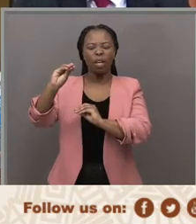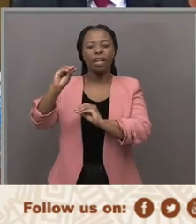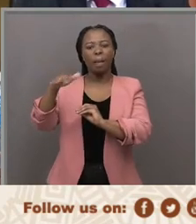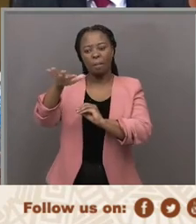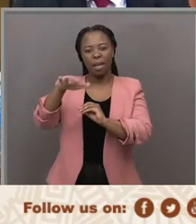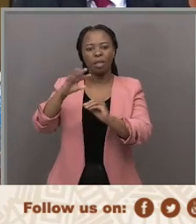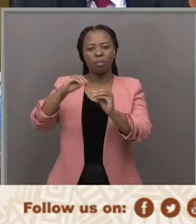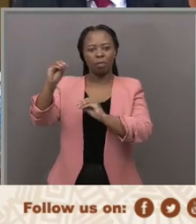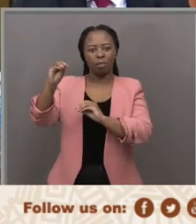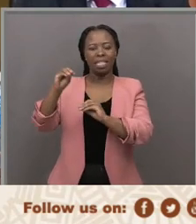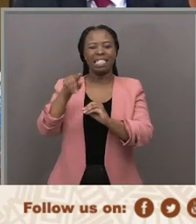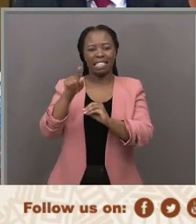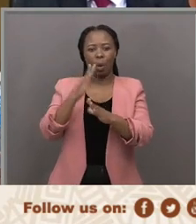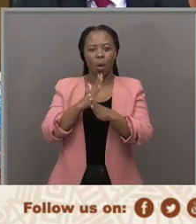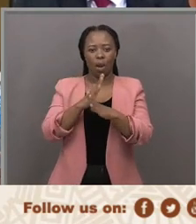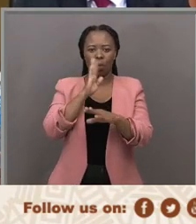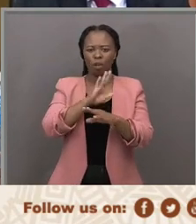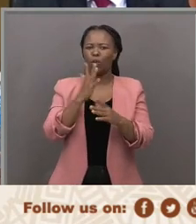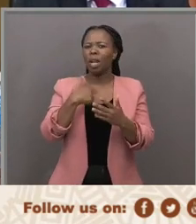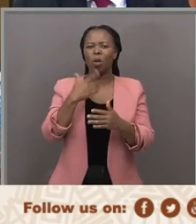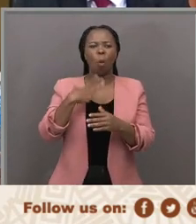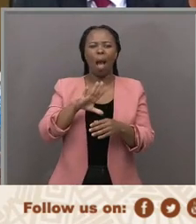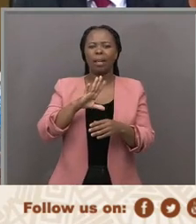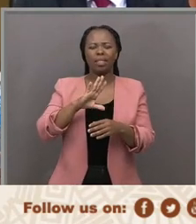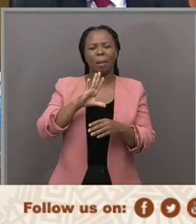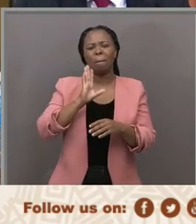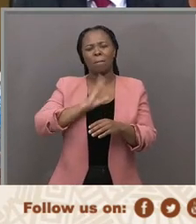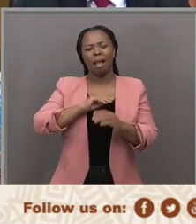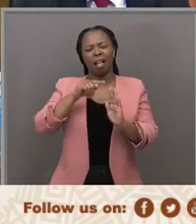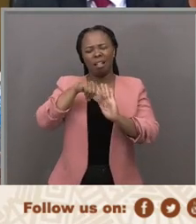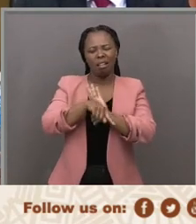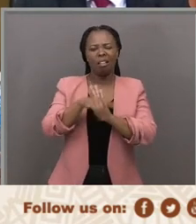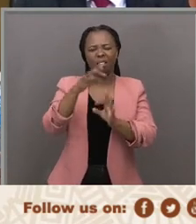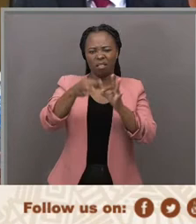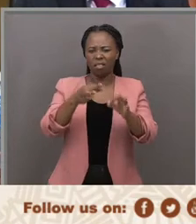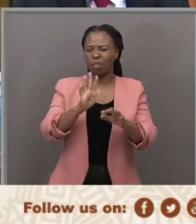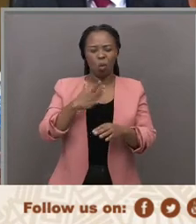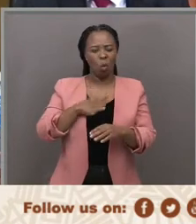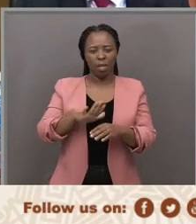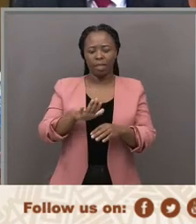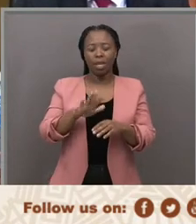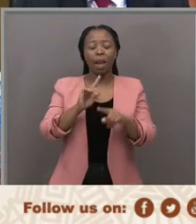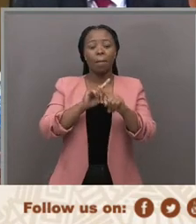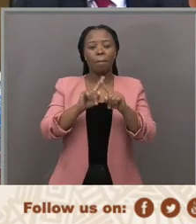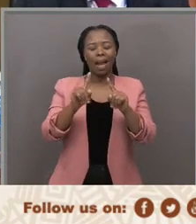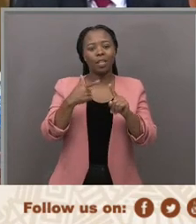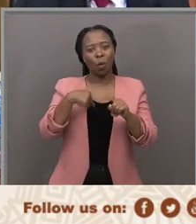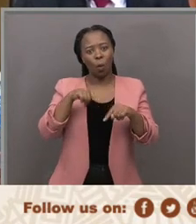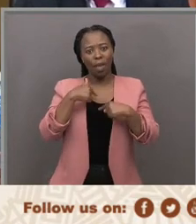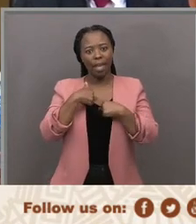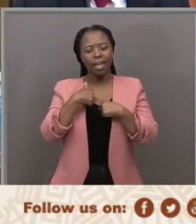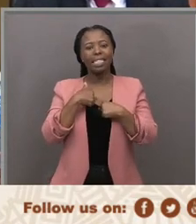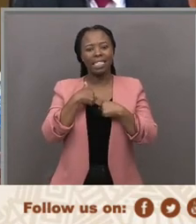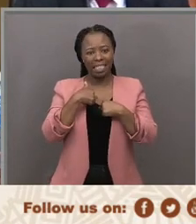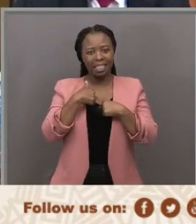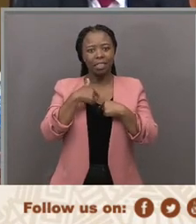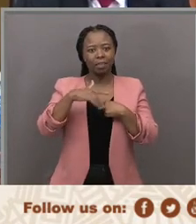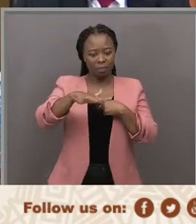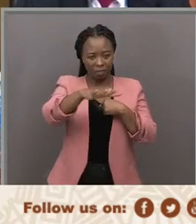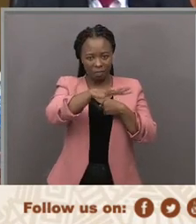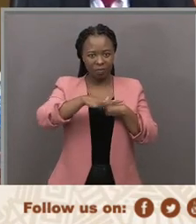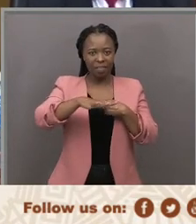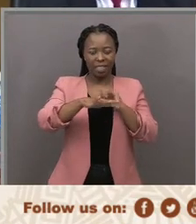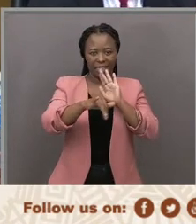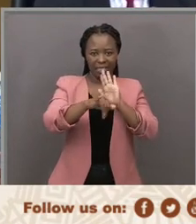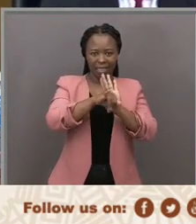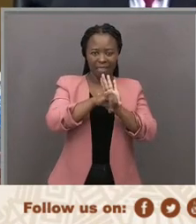want to demotivate, I don't want to go there in detail, but we are one of those jurisdictions that they